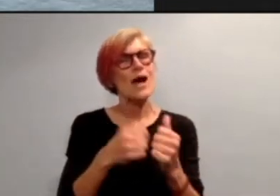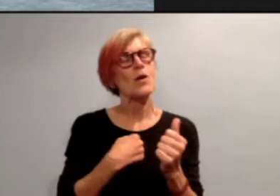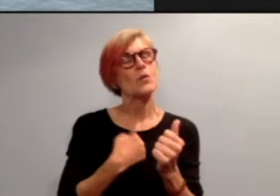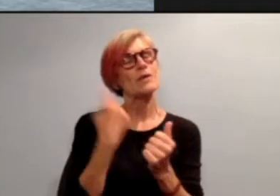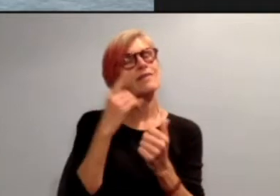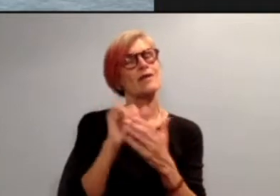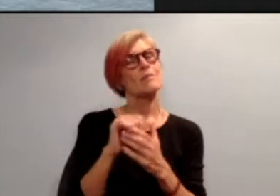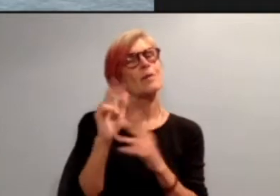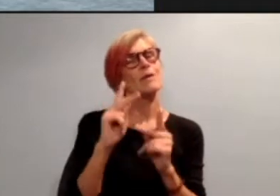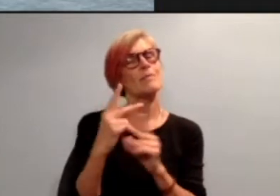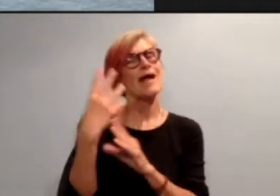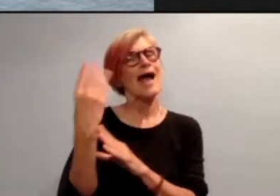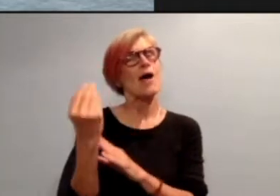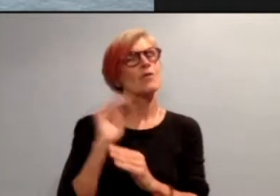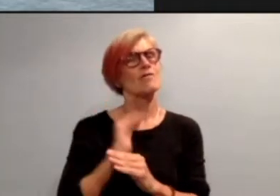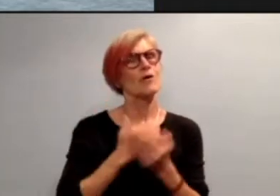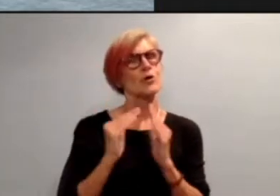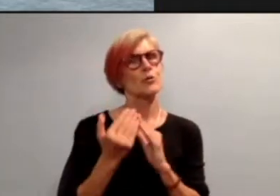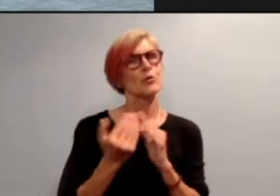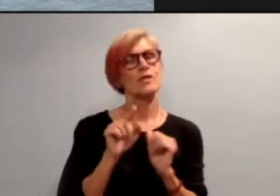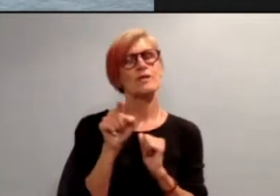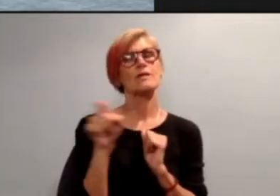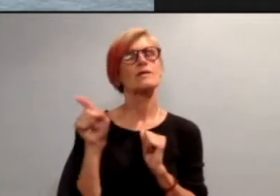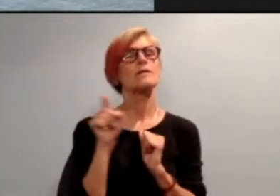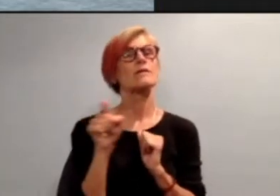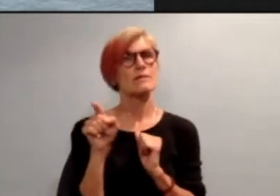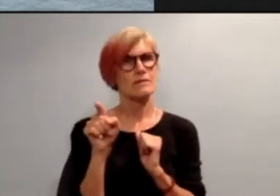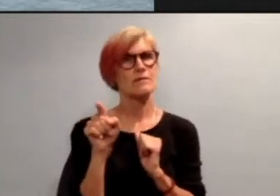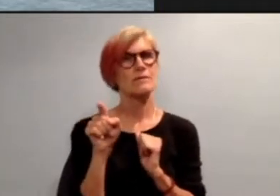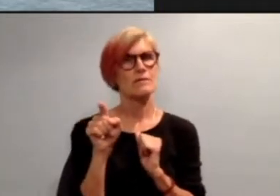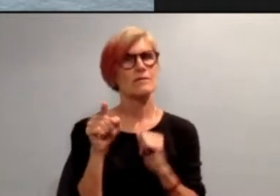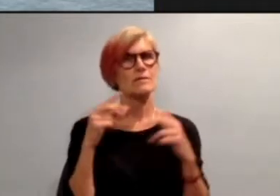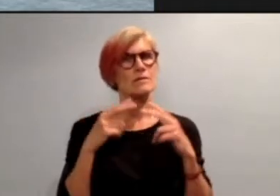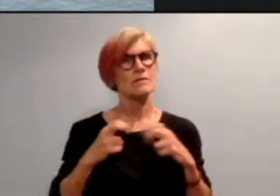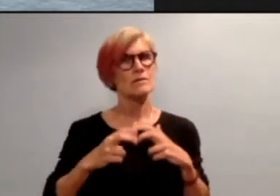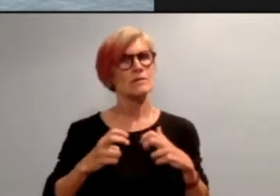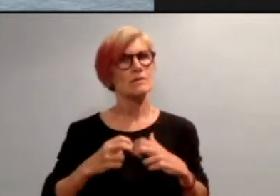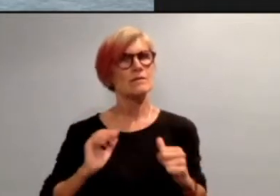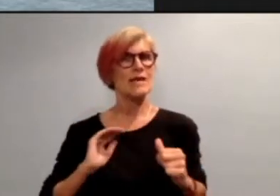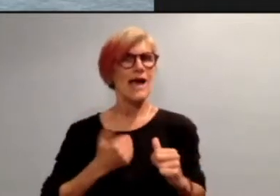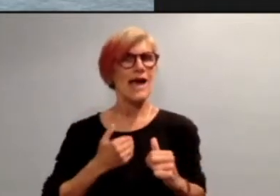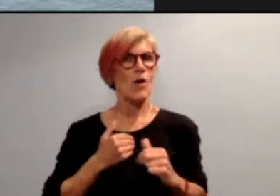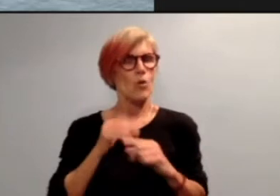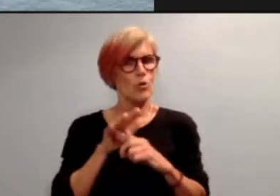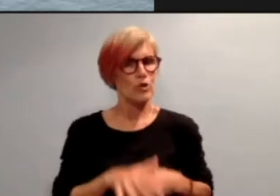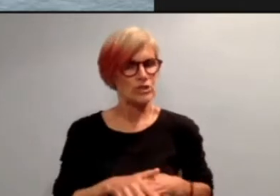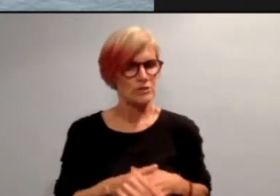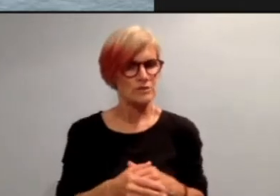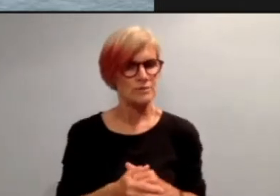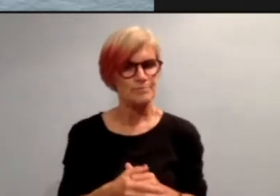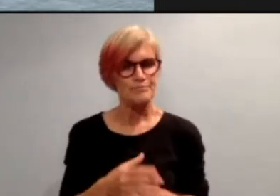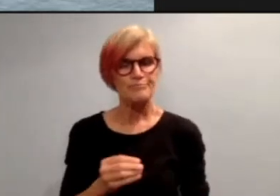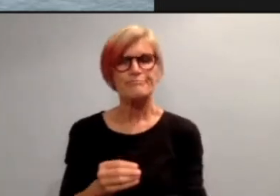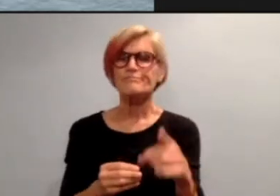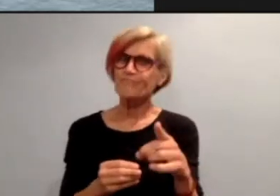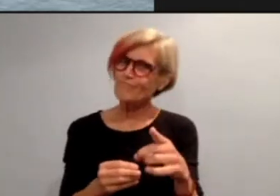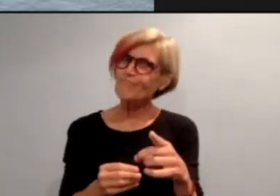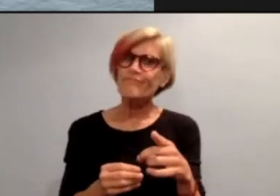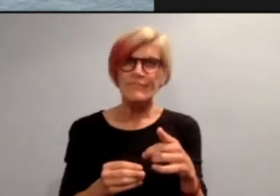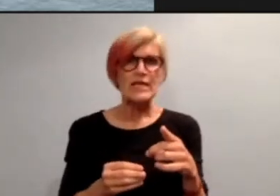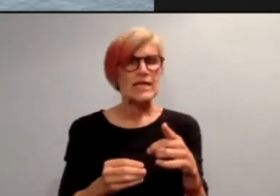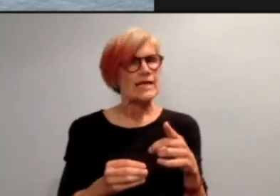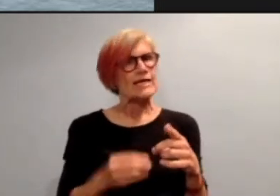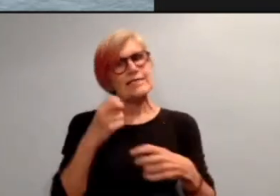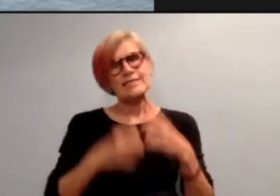community, checking and working through our internalized oppressions. It's difficult to be optimistic